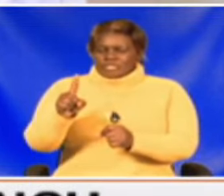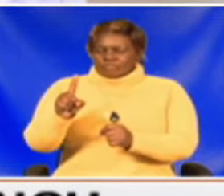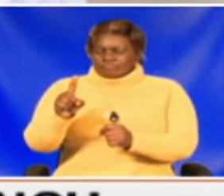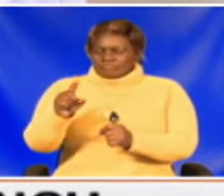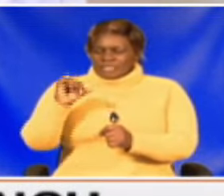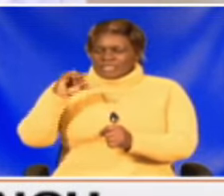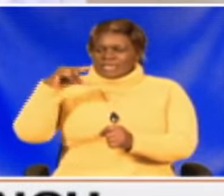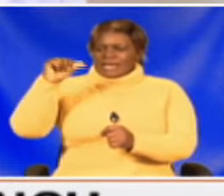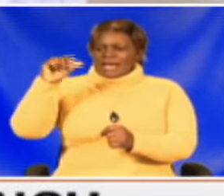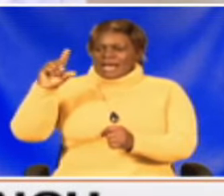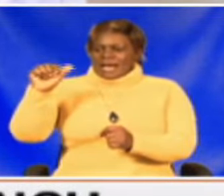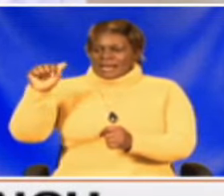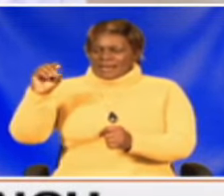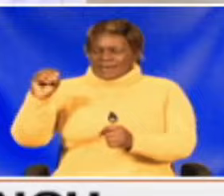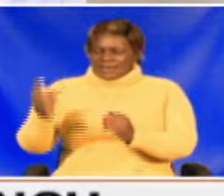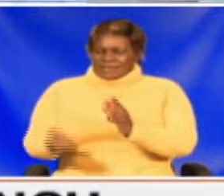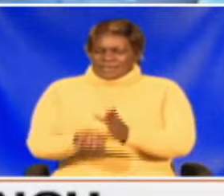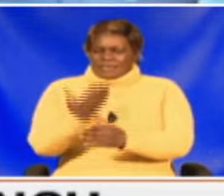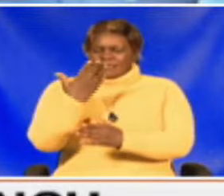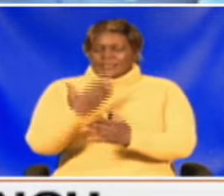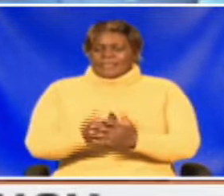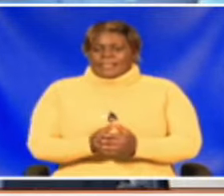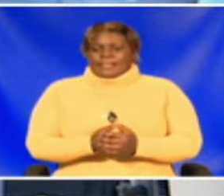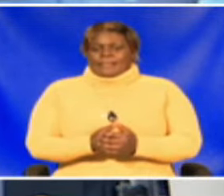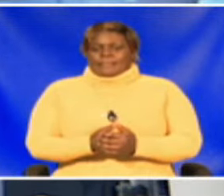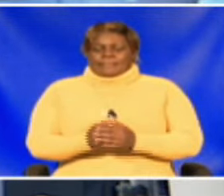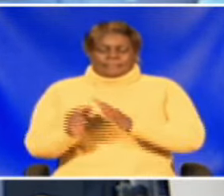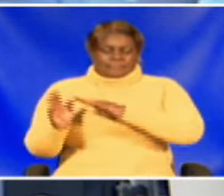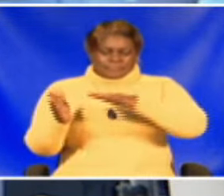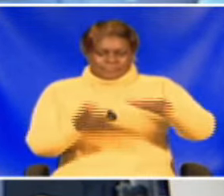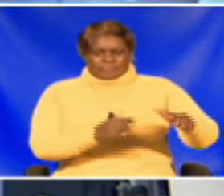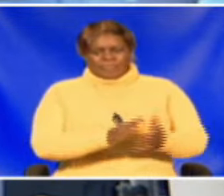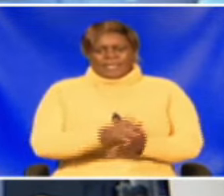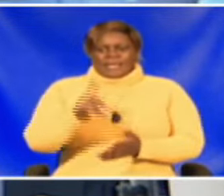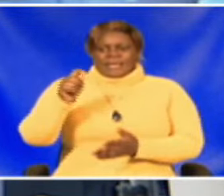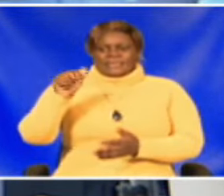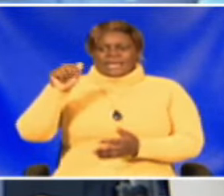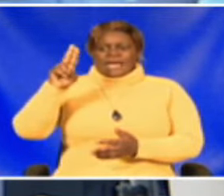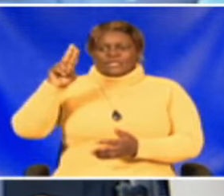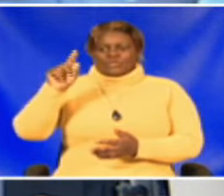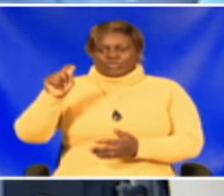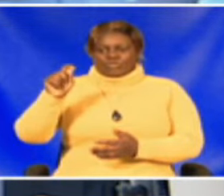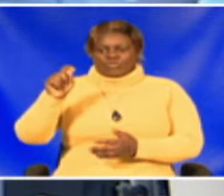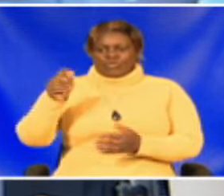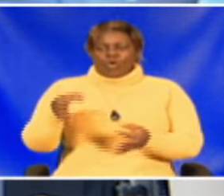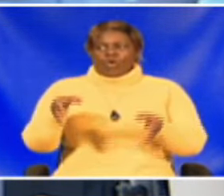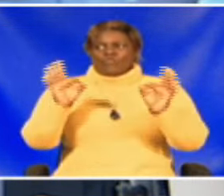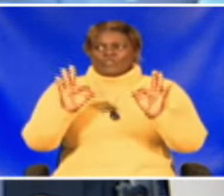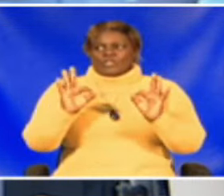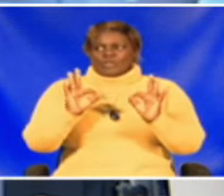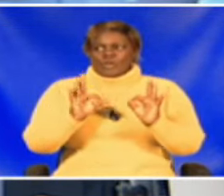created. Away from that, Tatu City officials have allegedly accused Kiambu County government officials